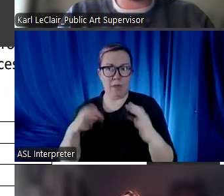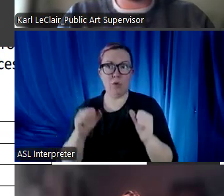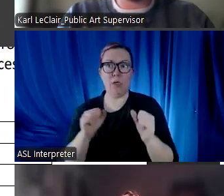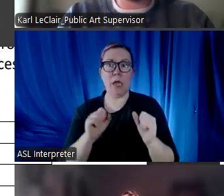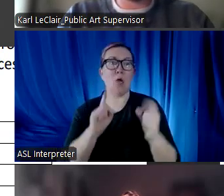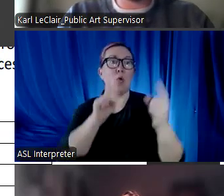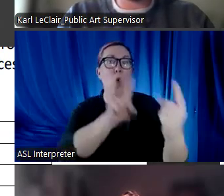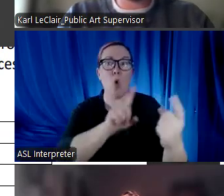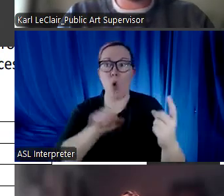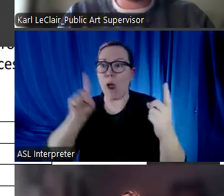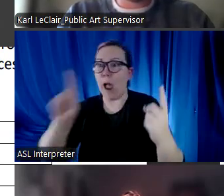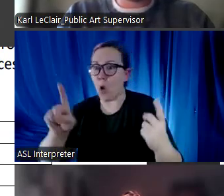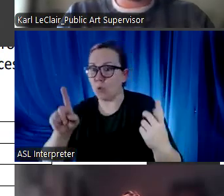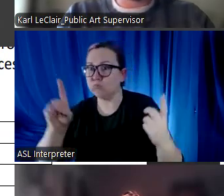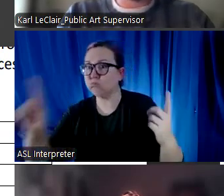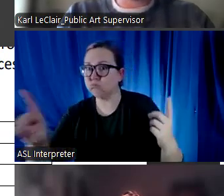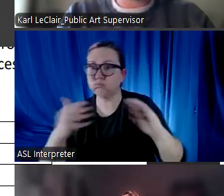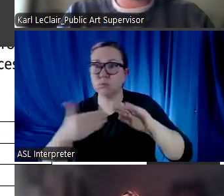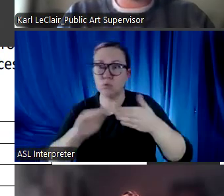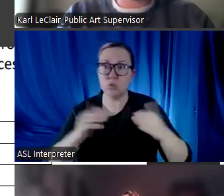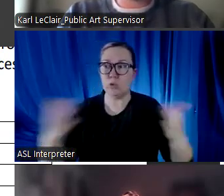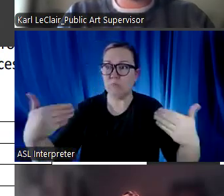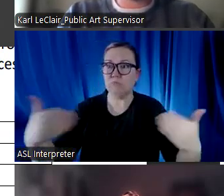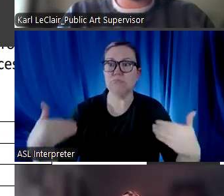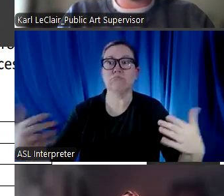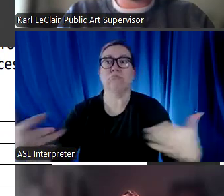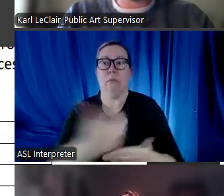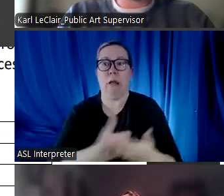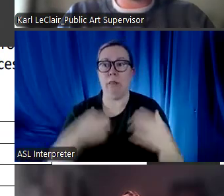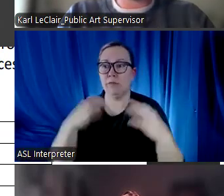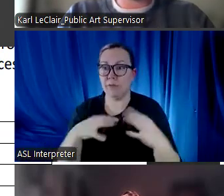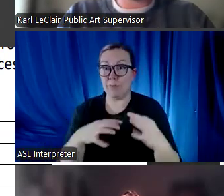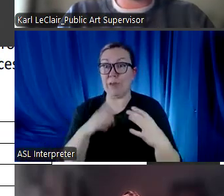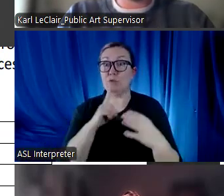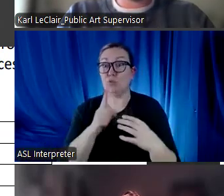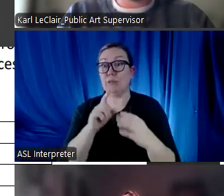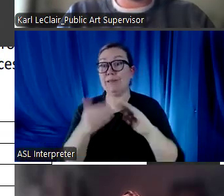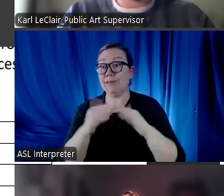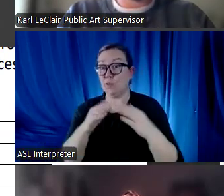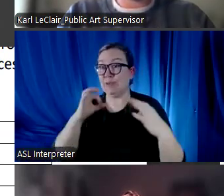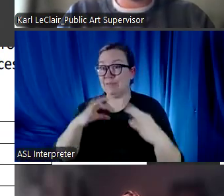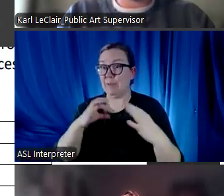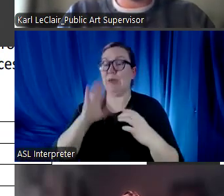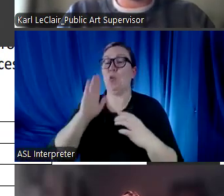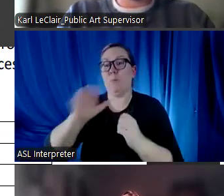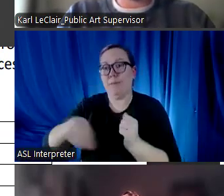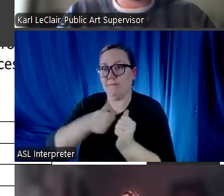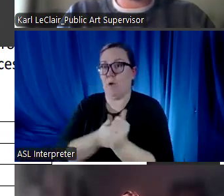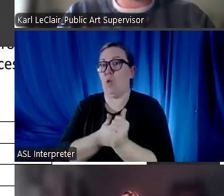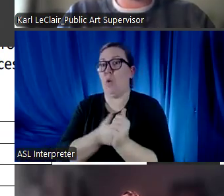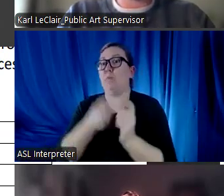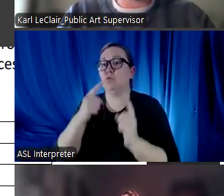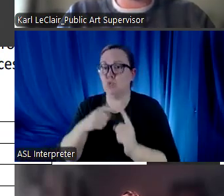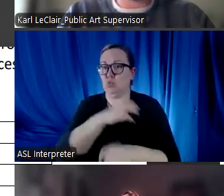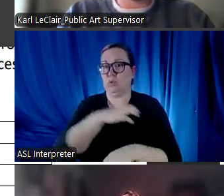and seek community input. And this is the community input will be a follow-up to a